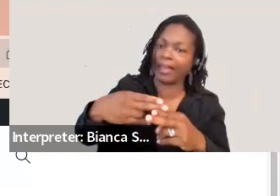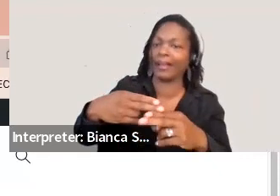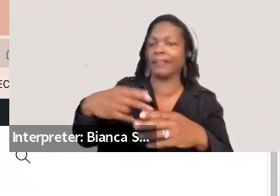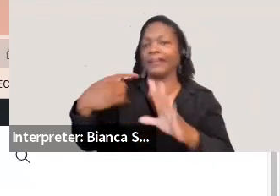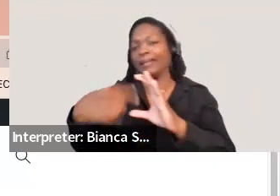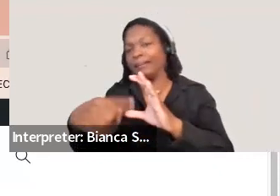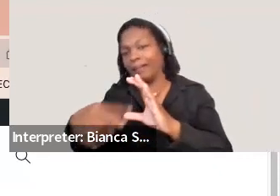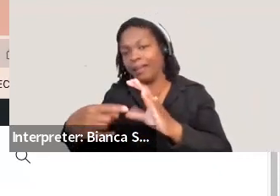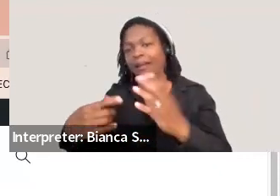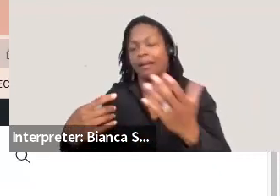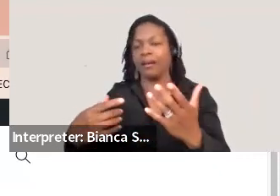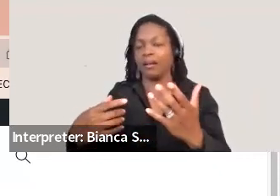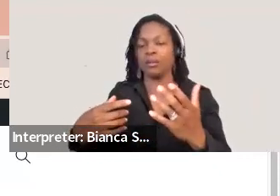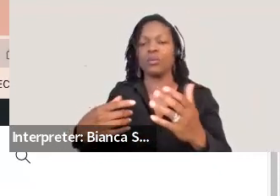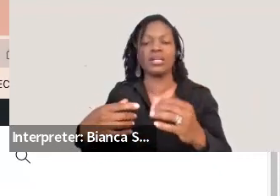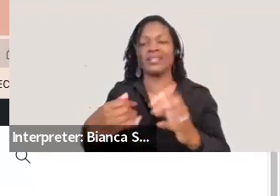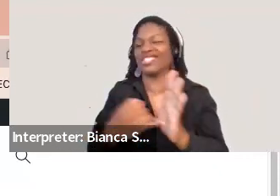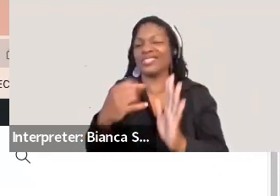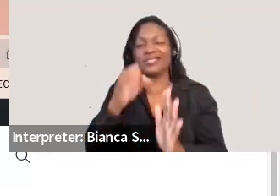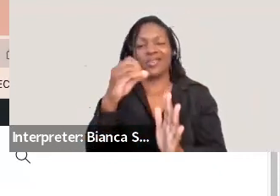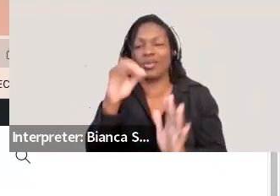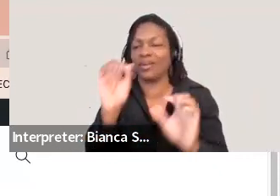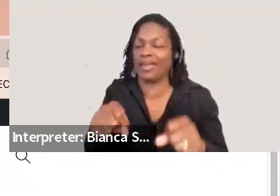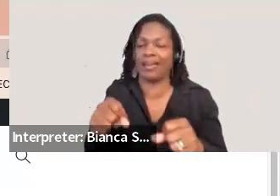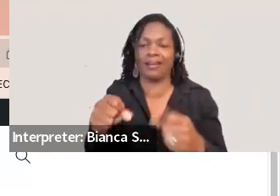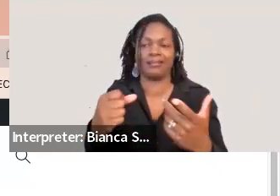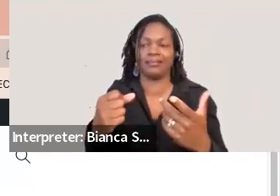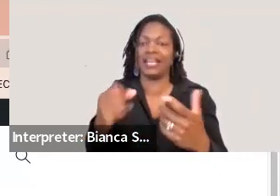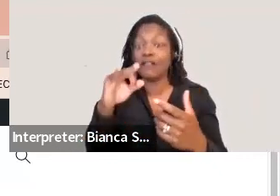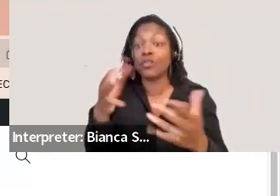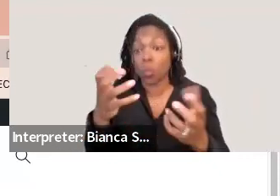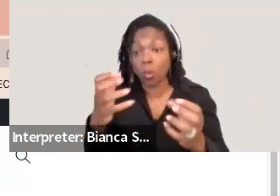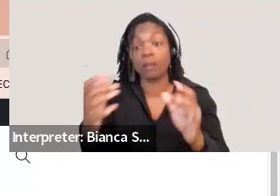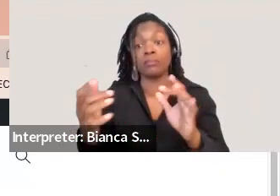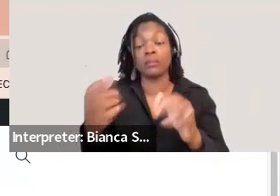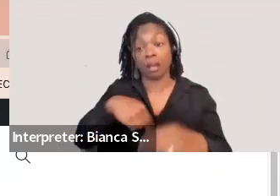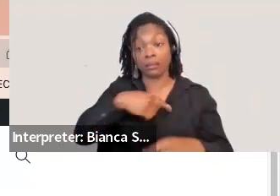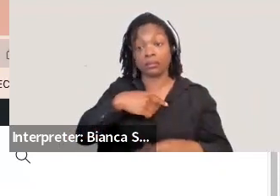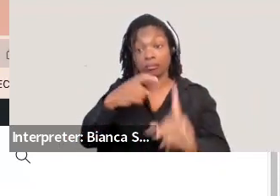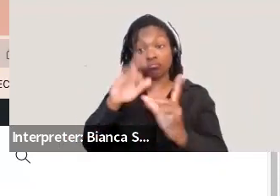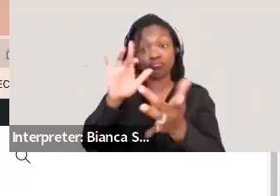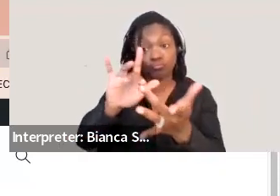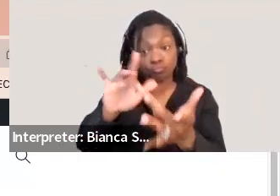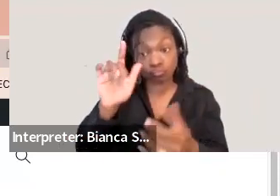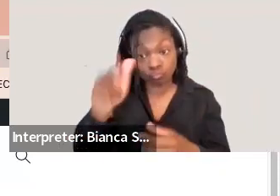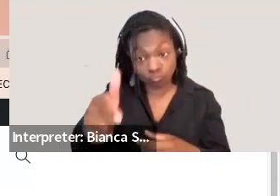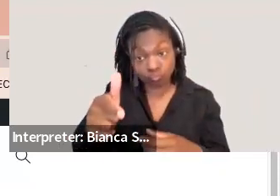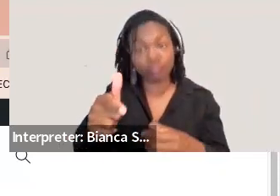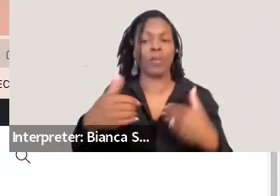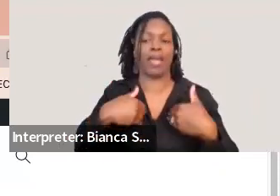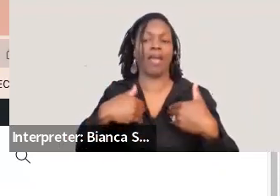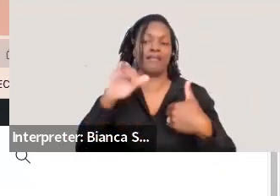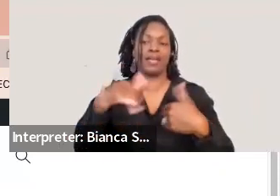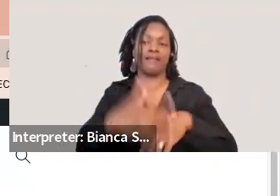email you back if we find other stuff, but you can bypass that. Yep. And then we also have an